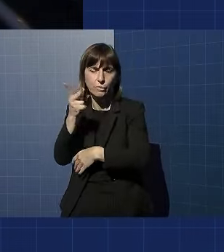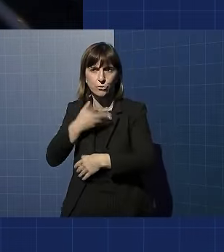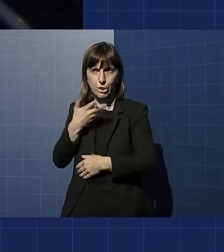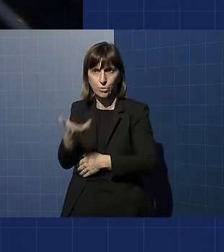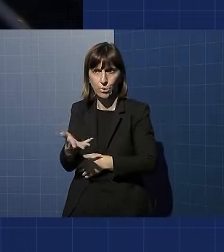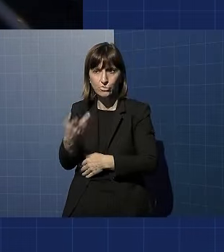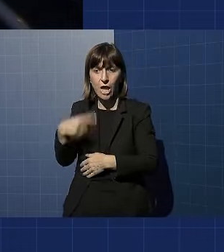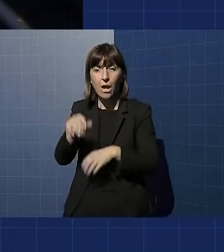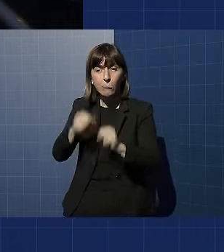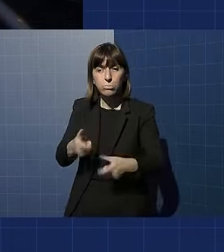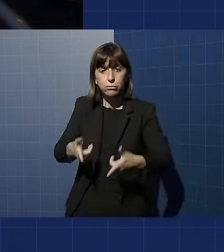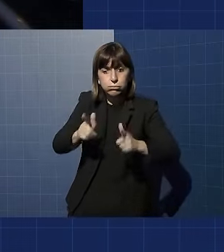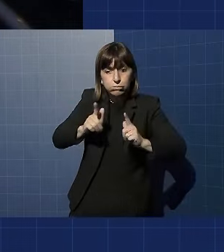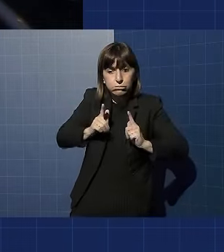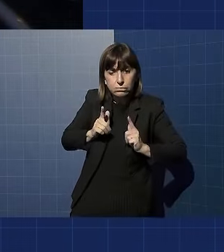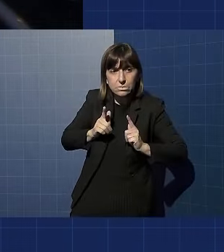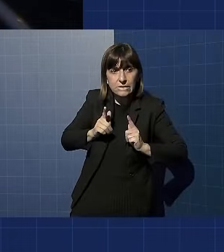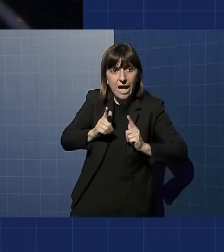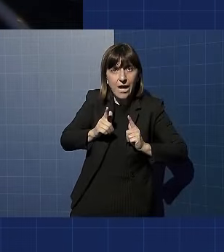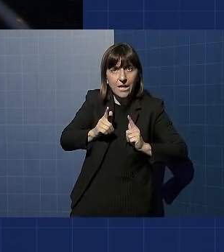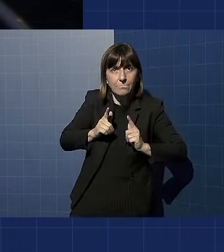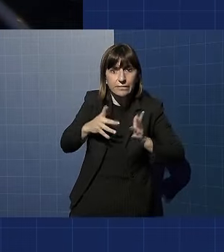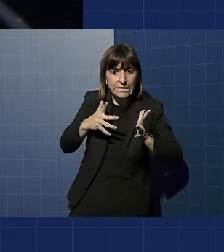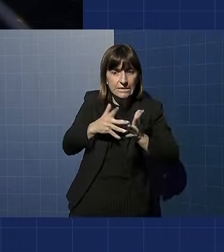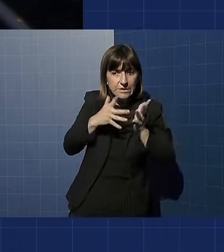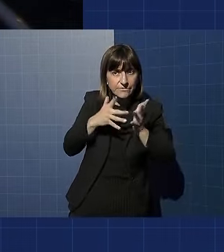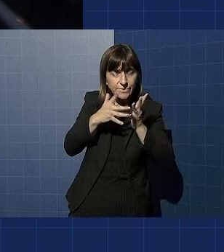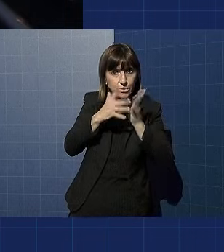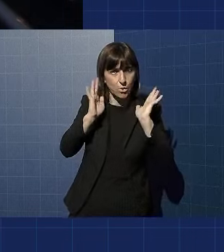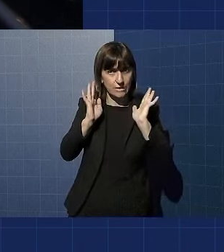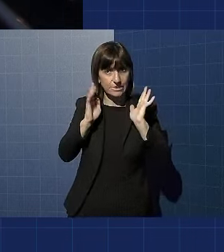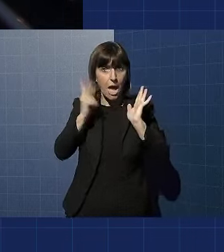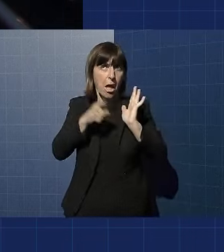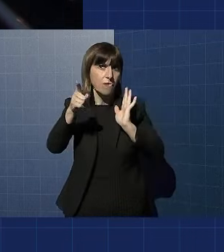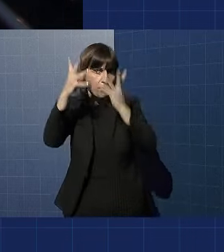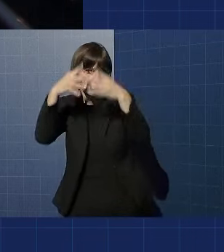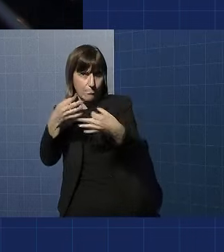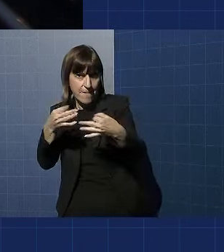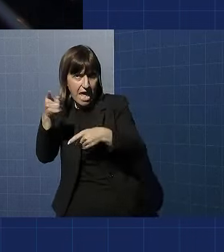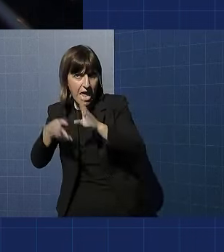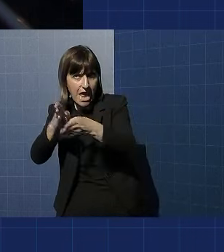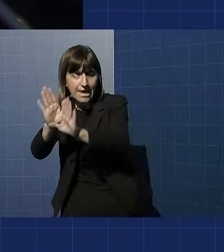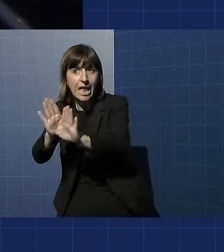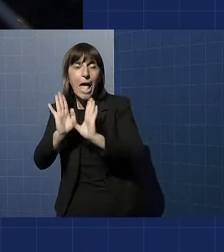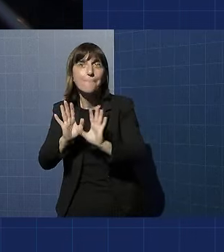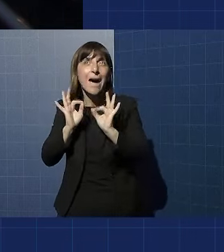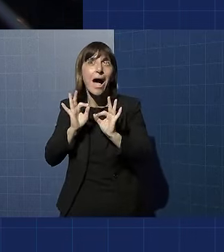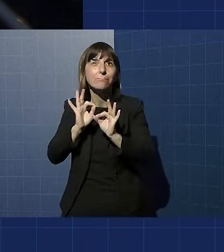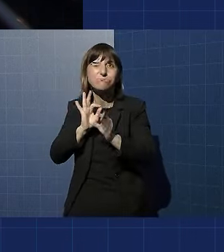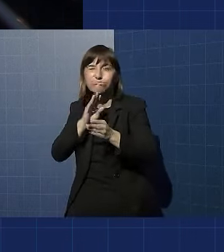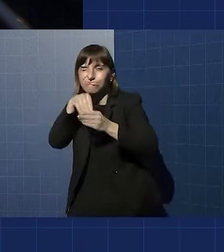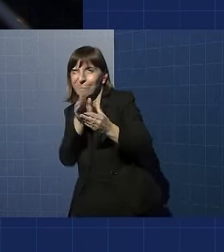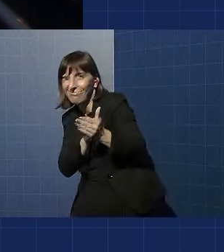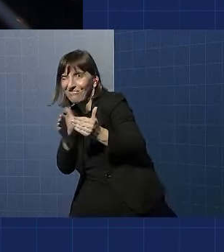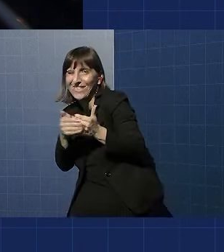well, but we don't always know what goes on behind the facade, which I think is also logical because everybody is also entitled to